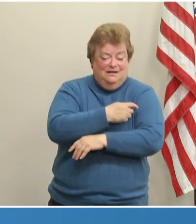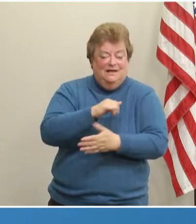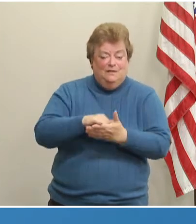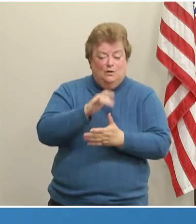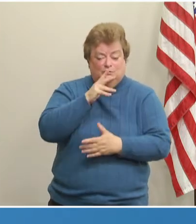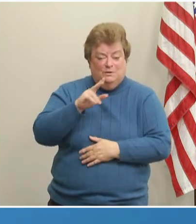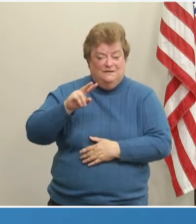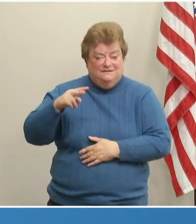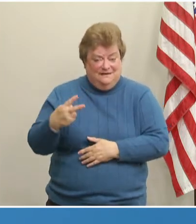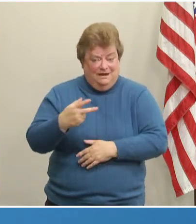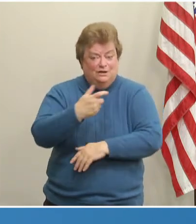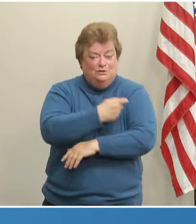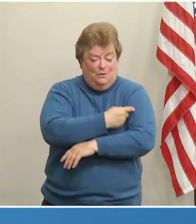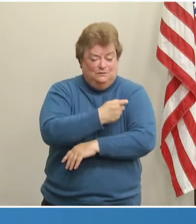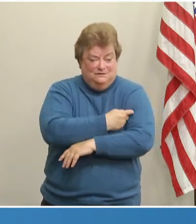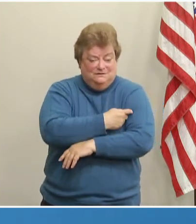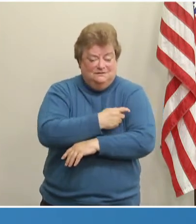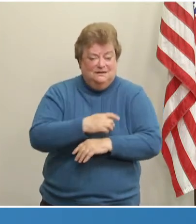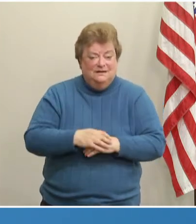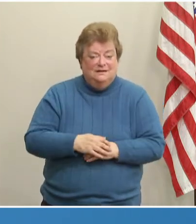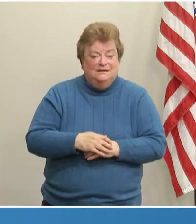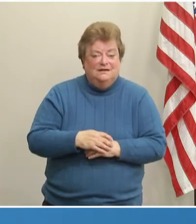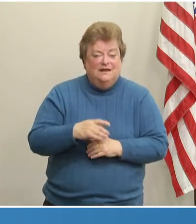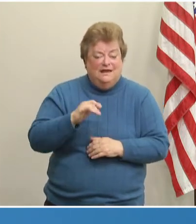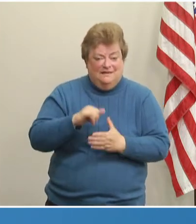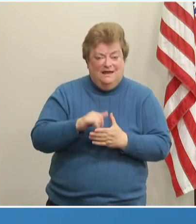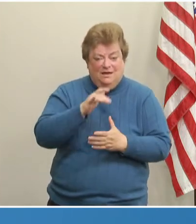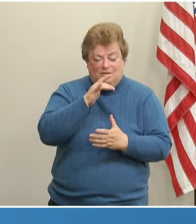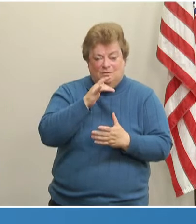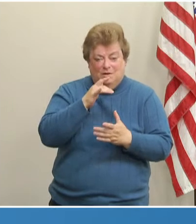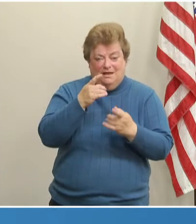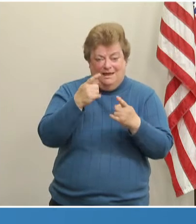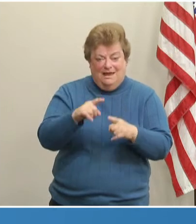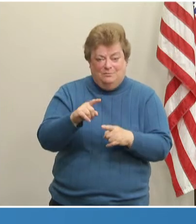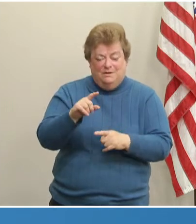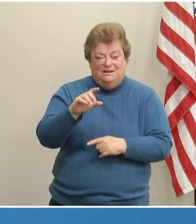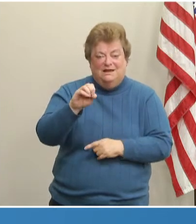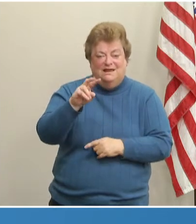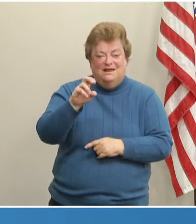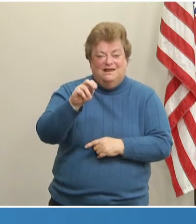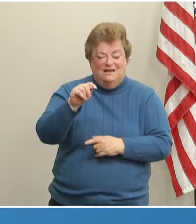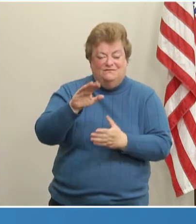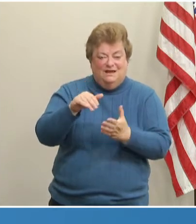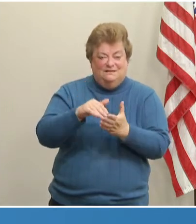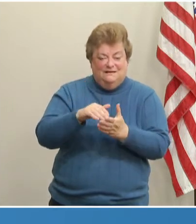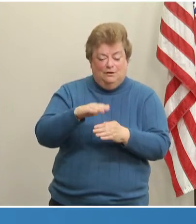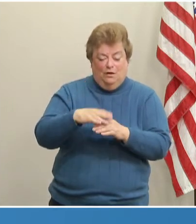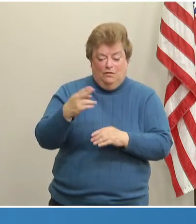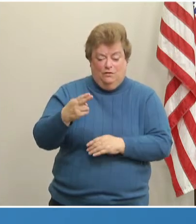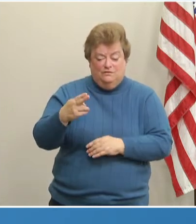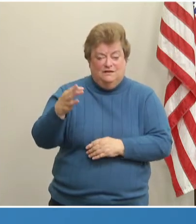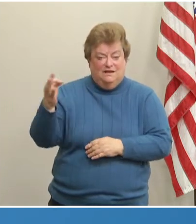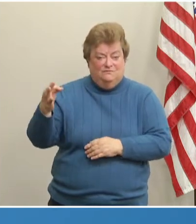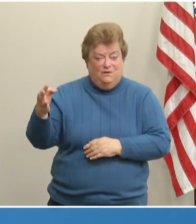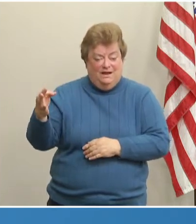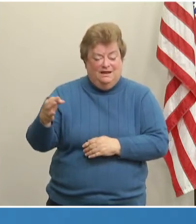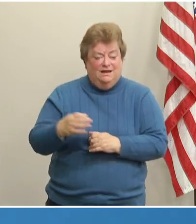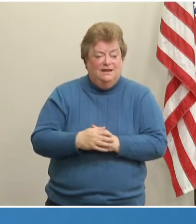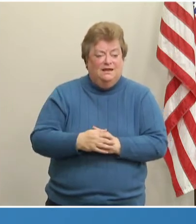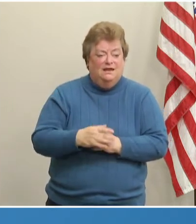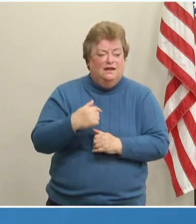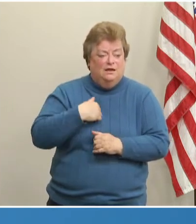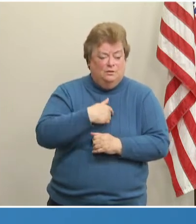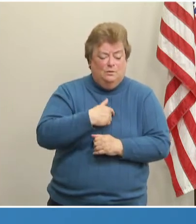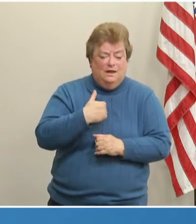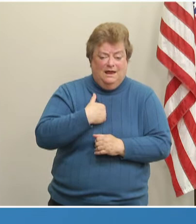to get people fully vaccinated, and we'll be at Lancaster Event Center on Thursday and Friday, and we have a little